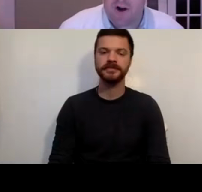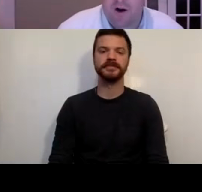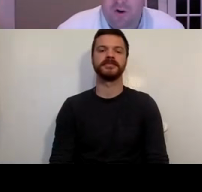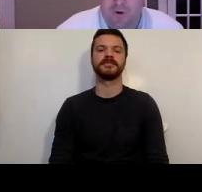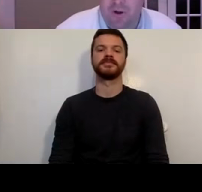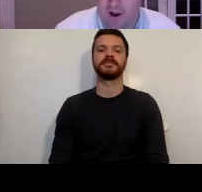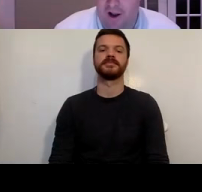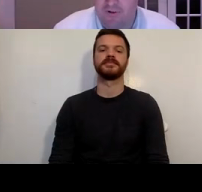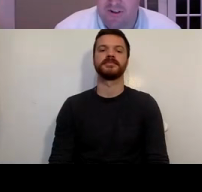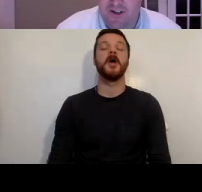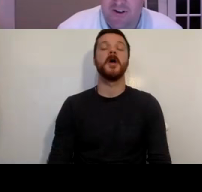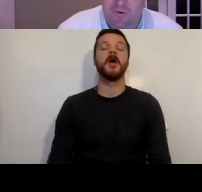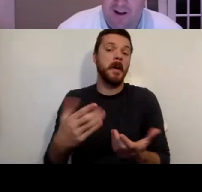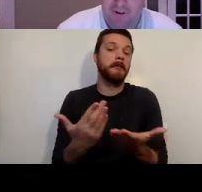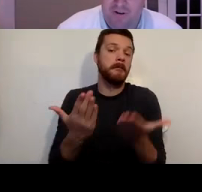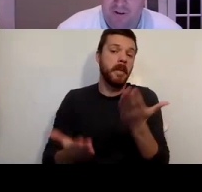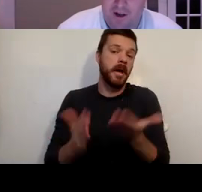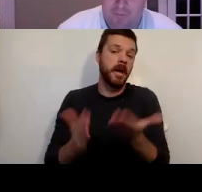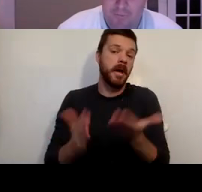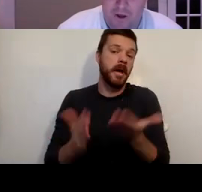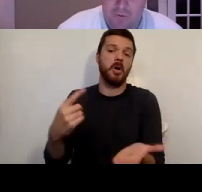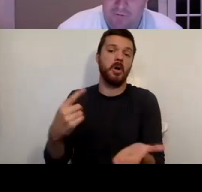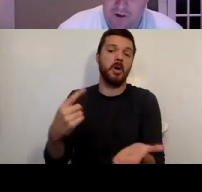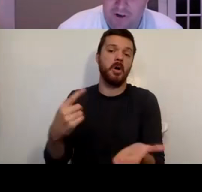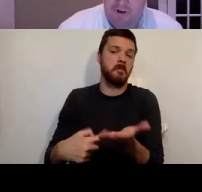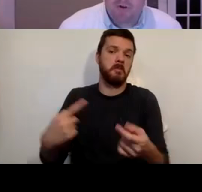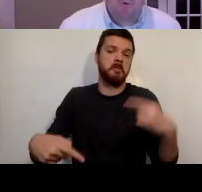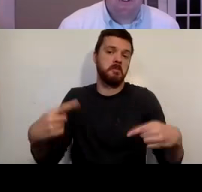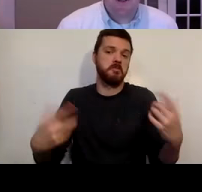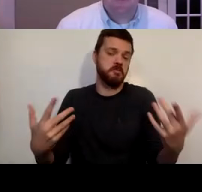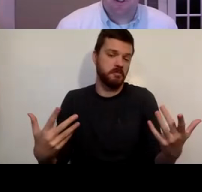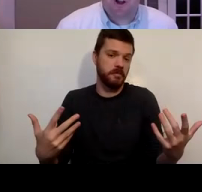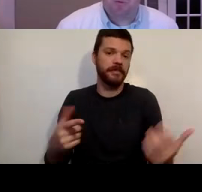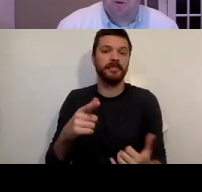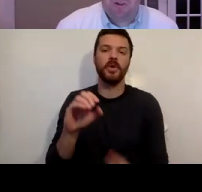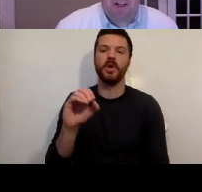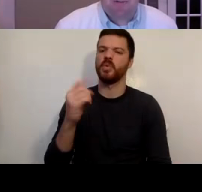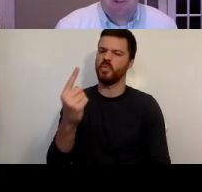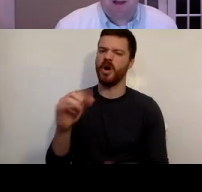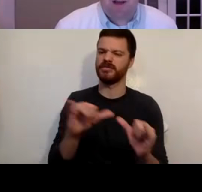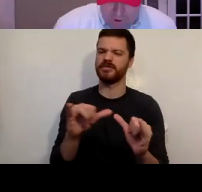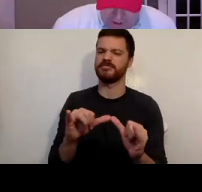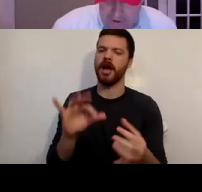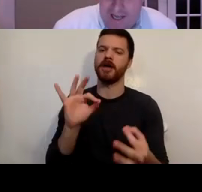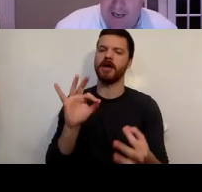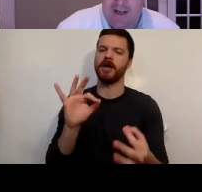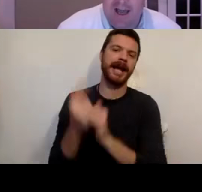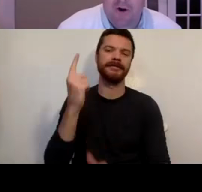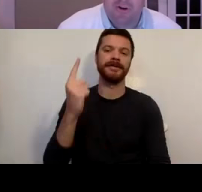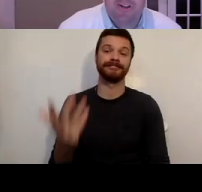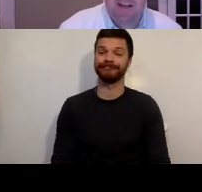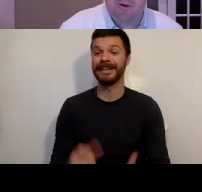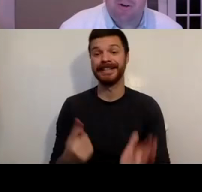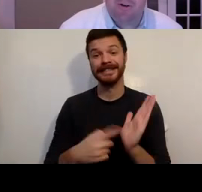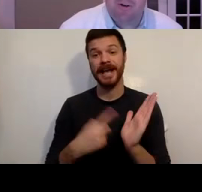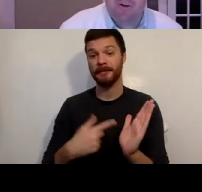This is arguable, but I would suggest that we far too often use a one-size-fits-all approach, so that sometimes our approaches are not